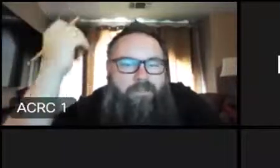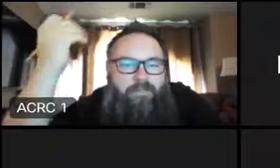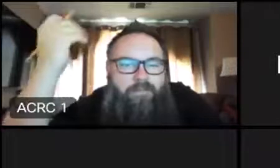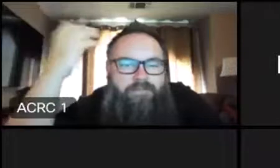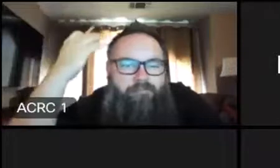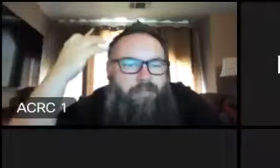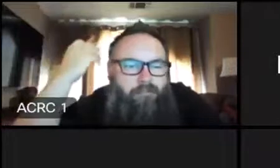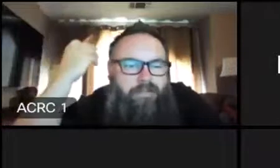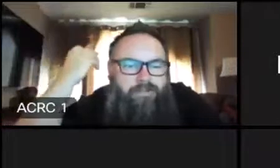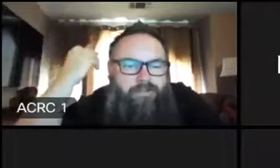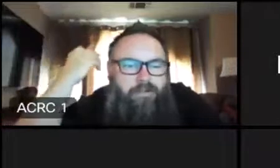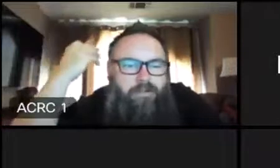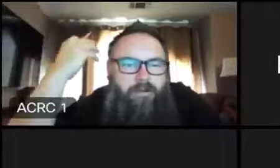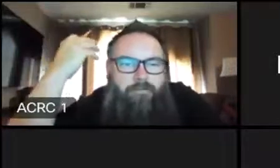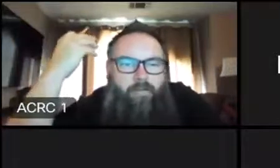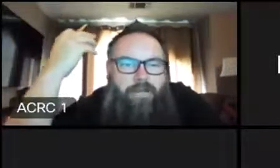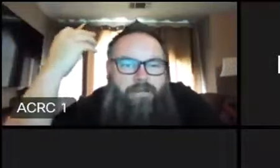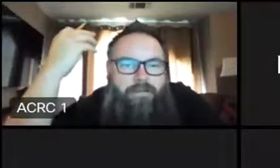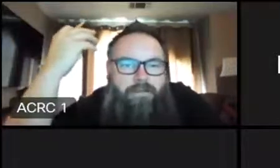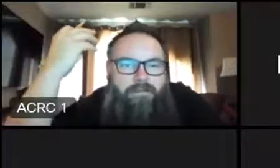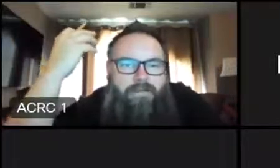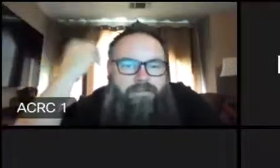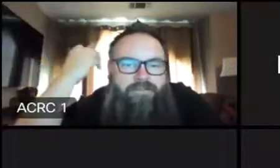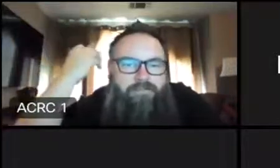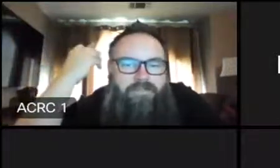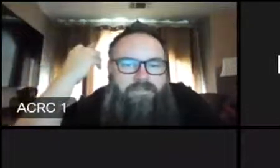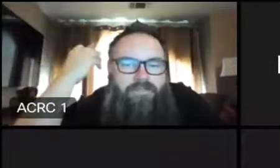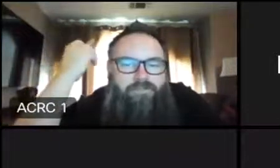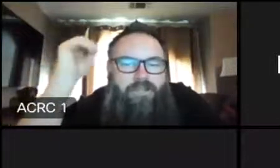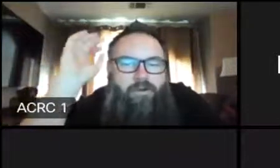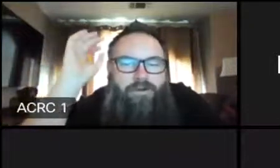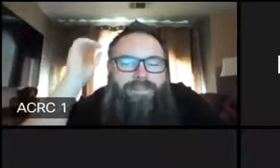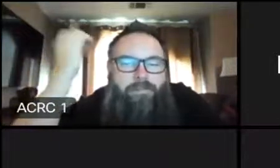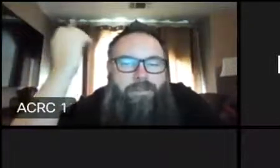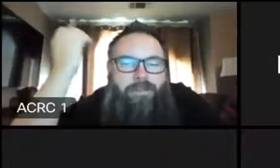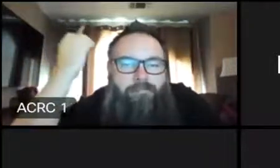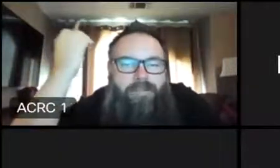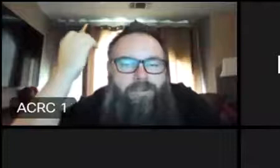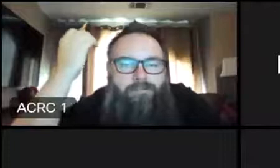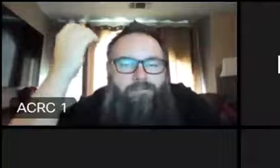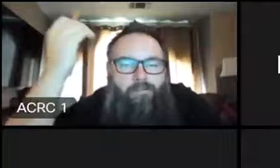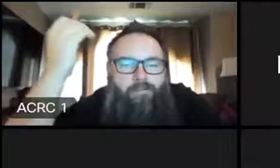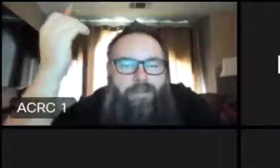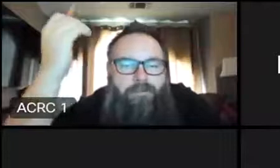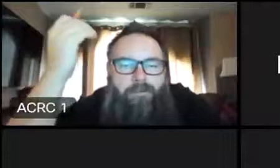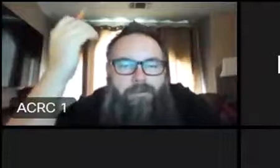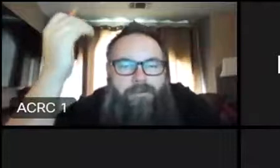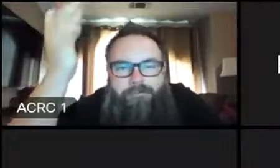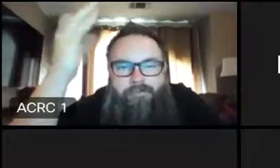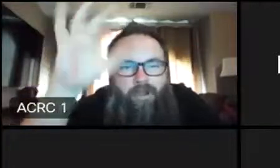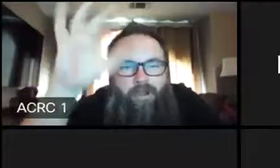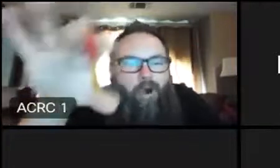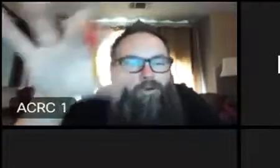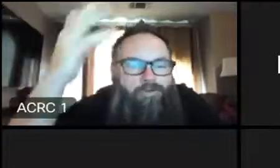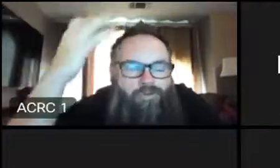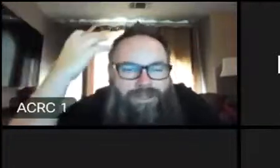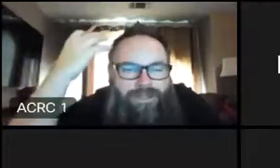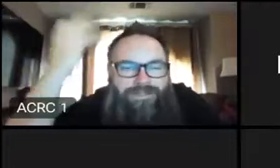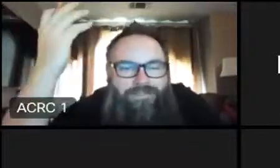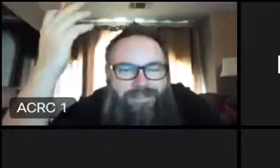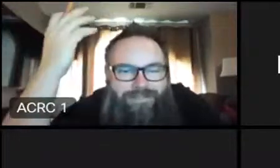Carol Watello brought up a few weeks ago as well, is just, can we really be clear about what you can and